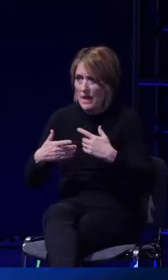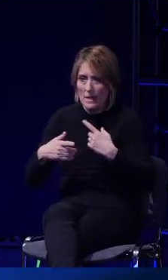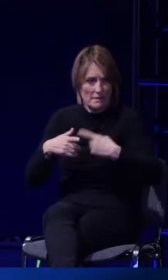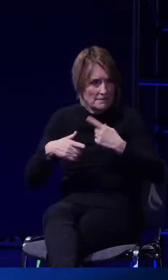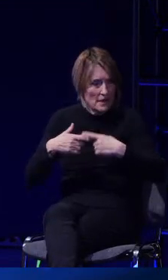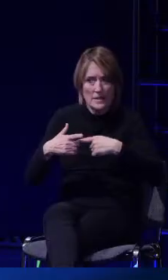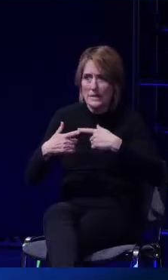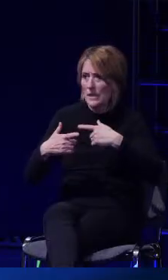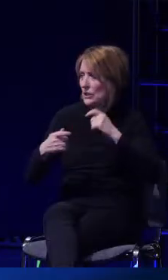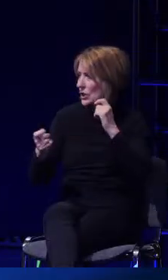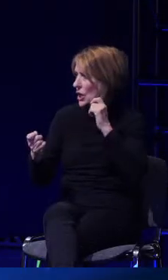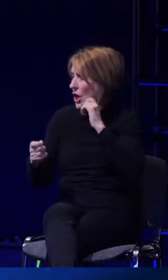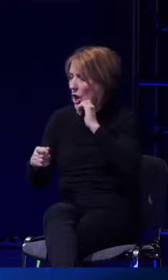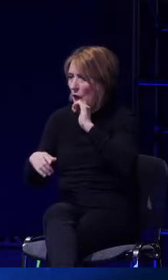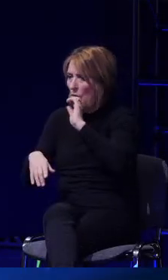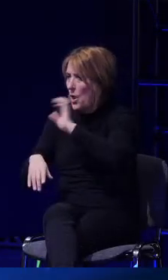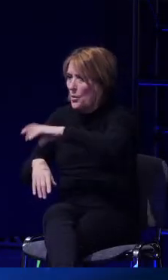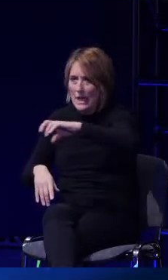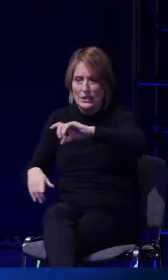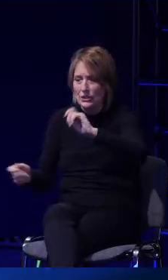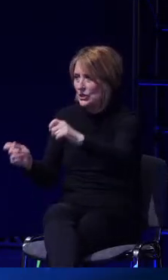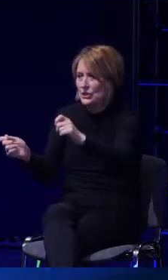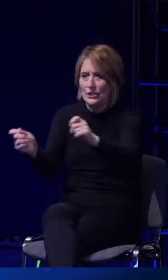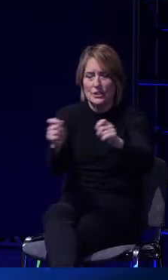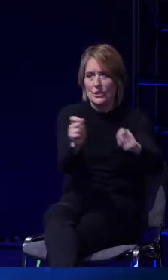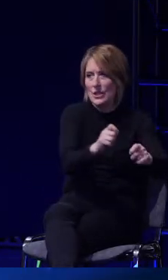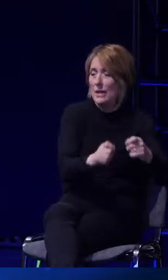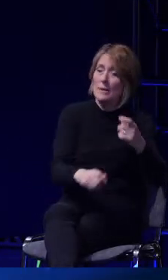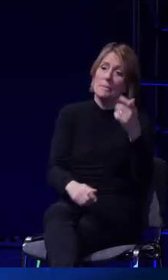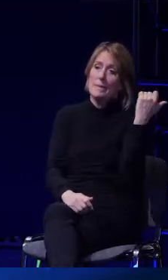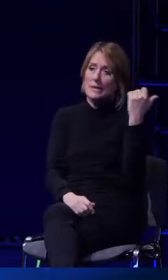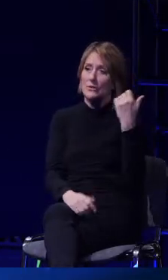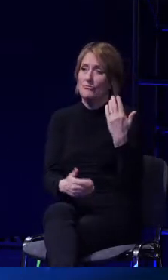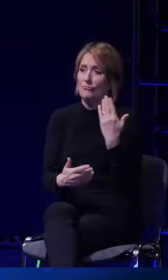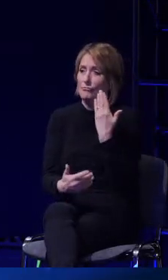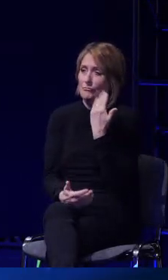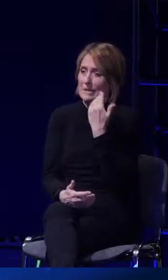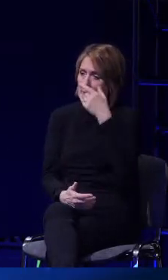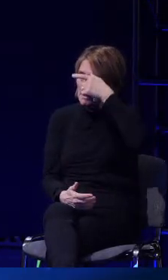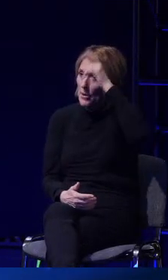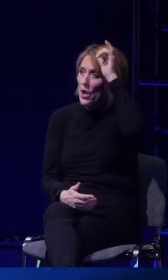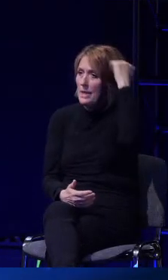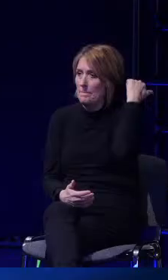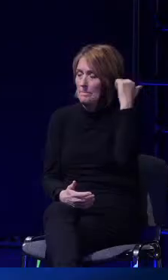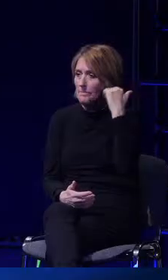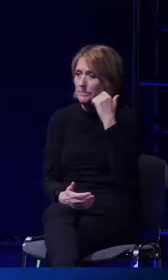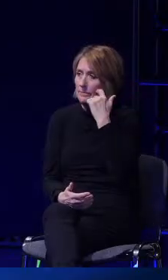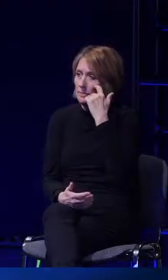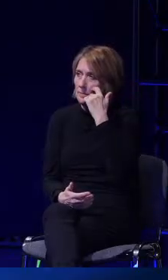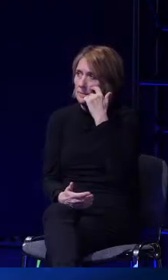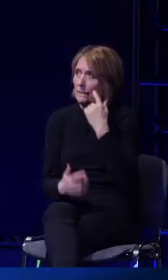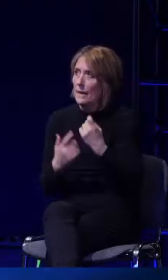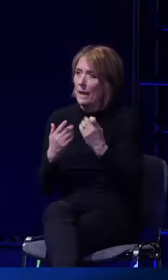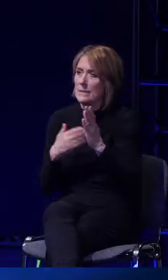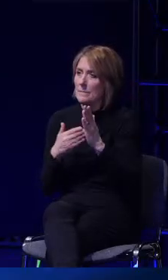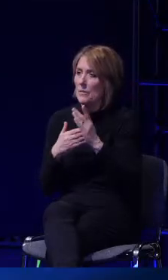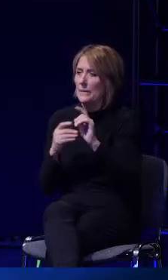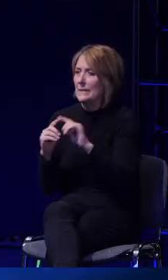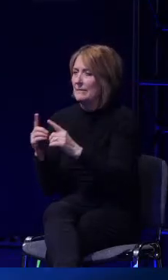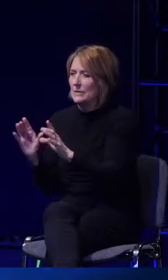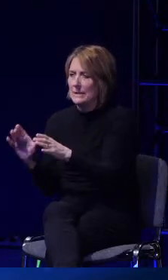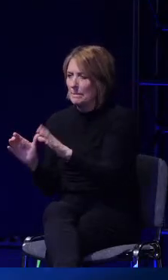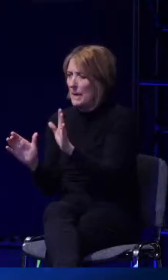we're building these. We were just in Berlin last month with a slightly different team,